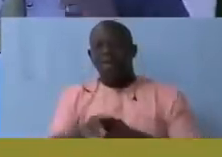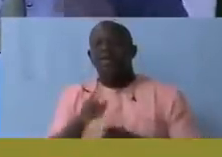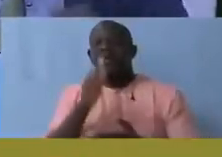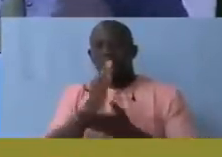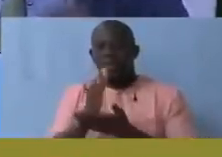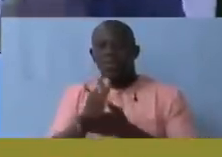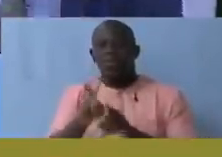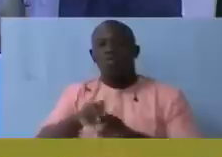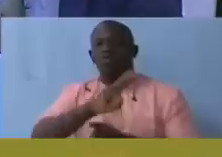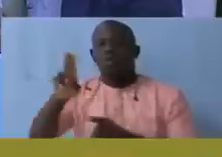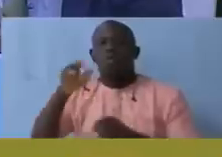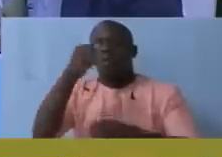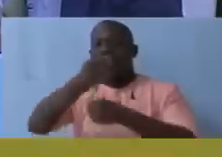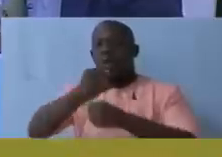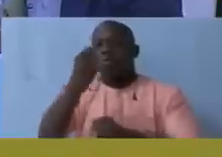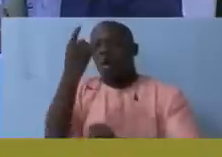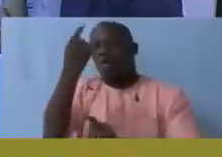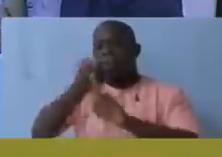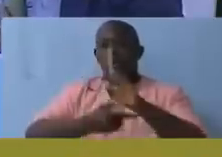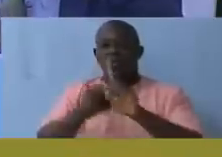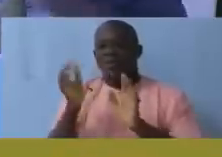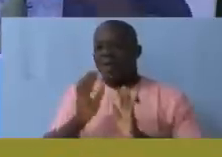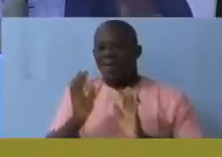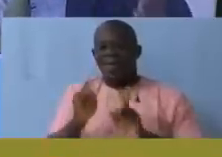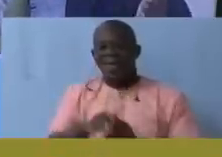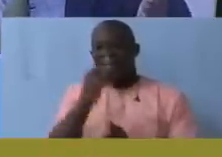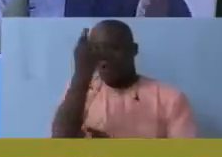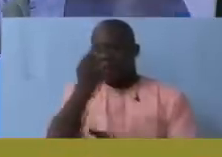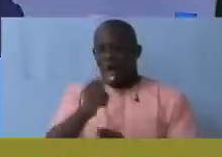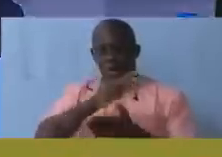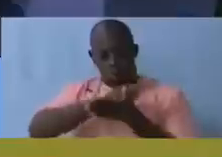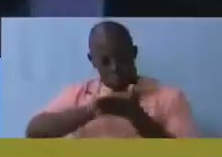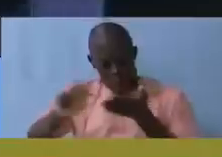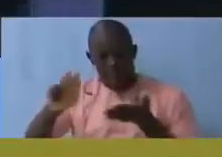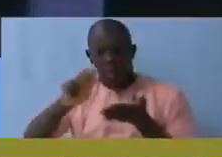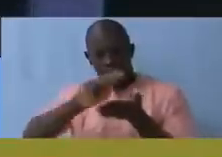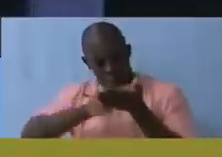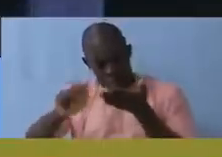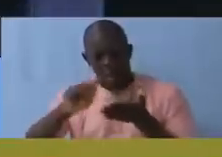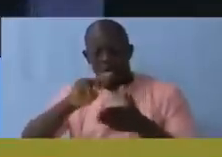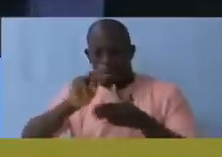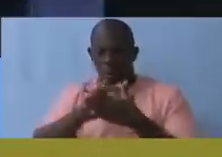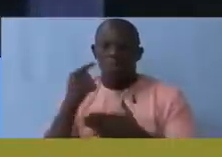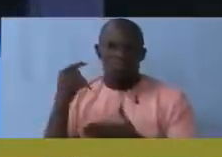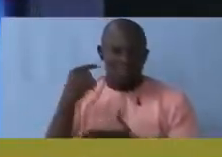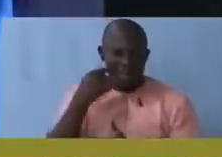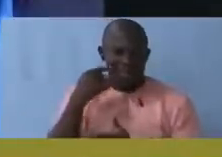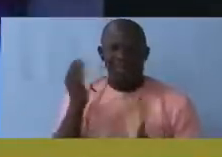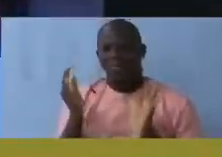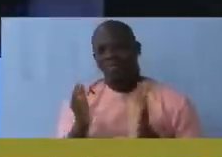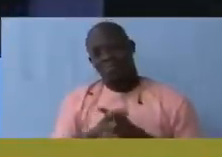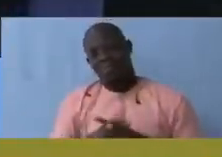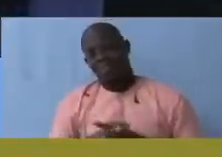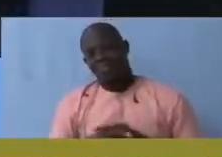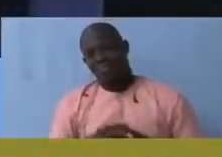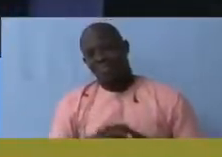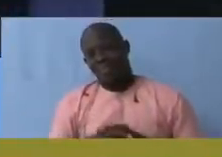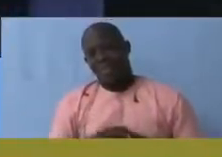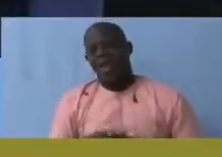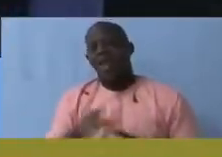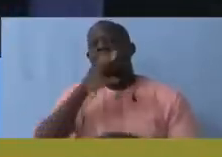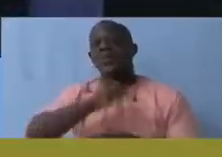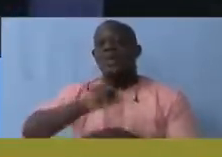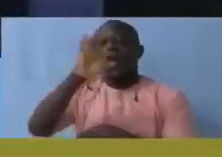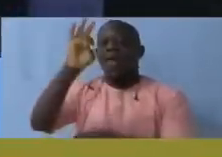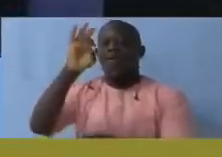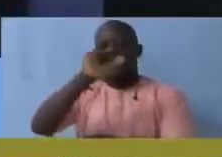it certainly would not be months. It can only be weeks or a matter of days. Mustafa, I can't